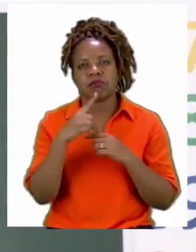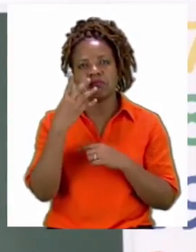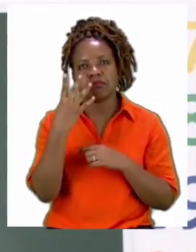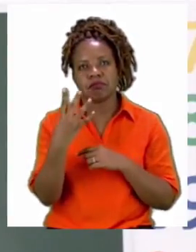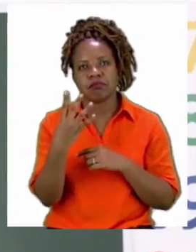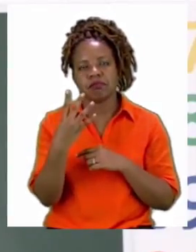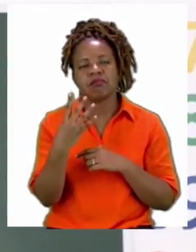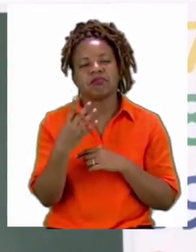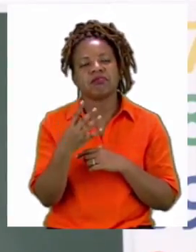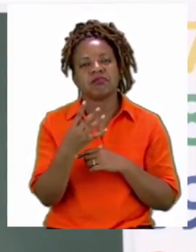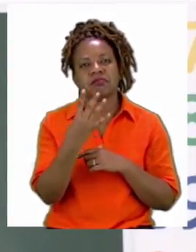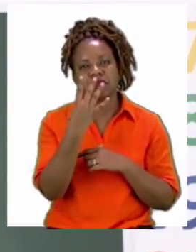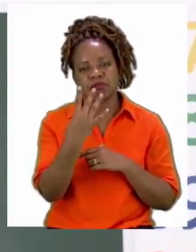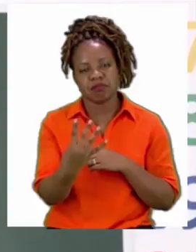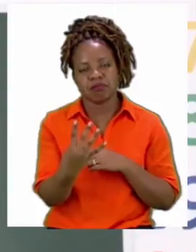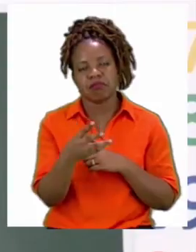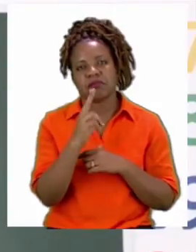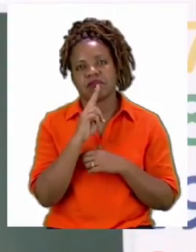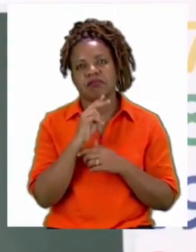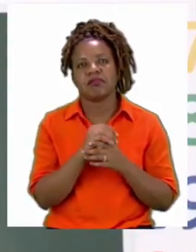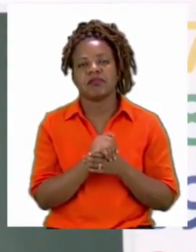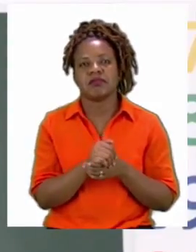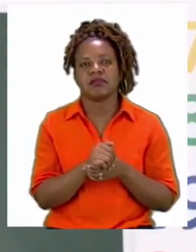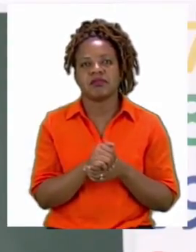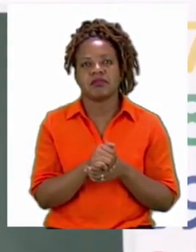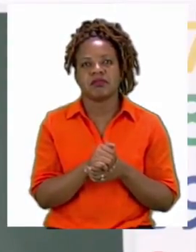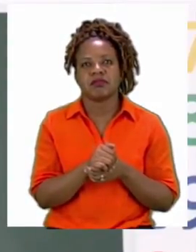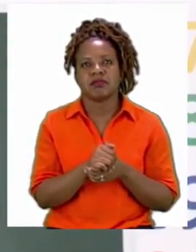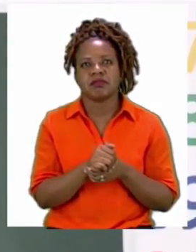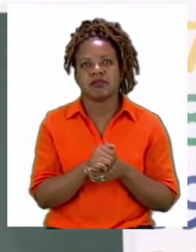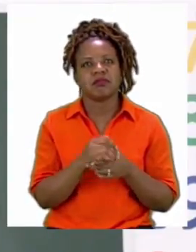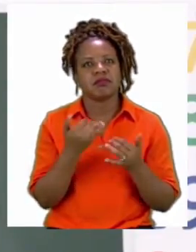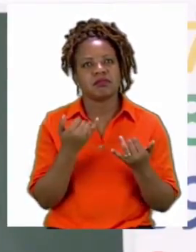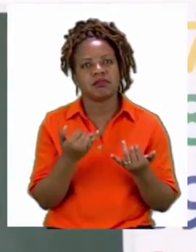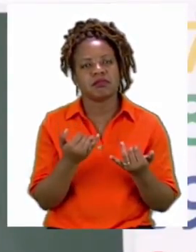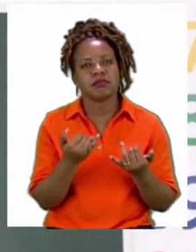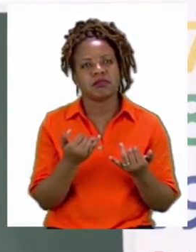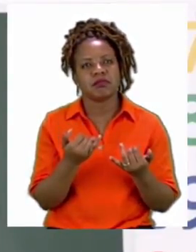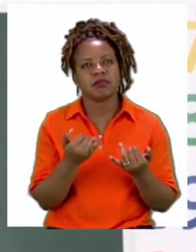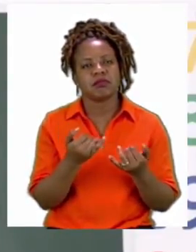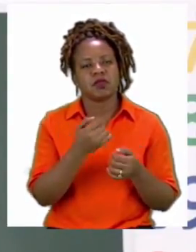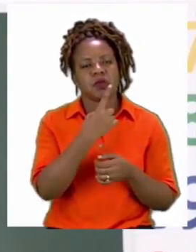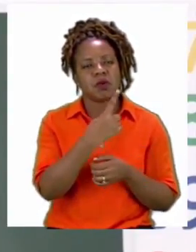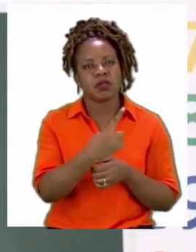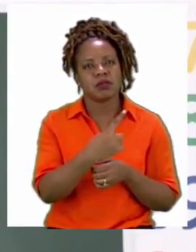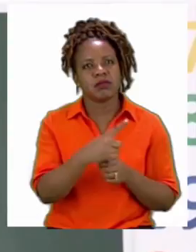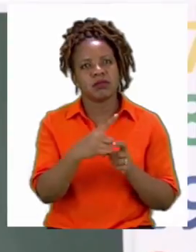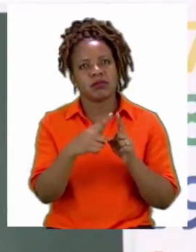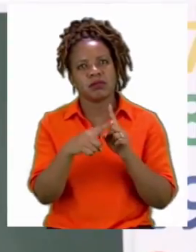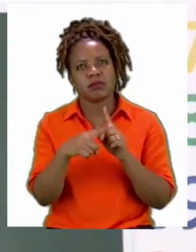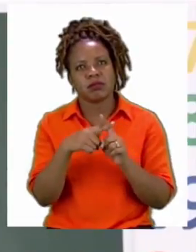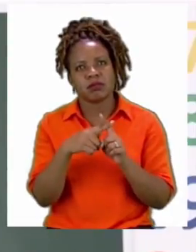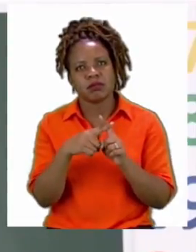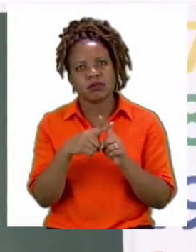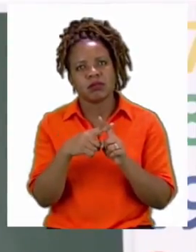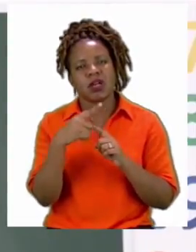4 equals 4. But now we need to find out what 1 set